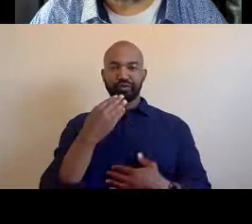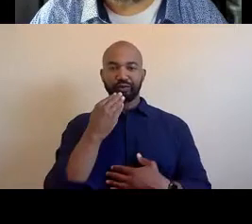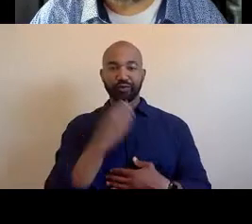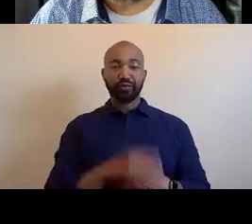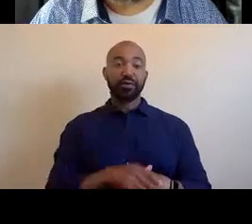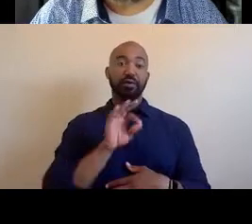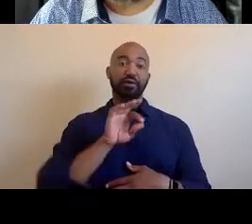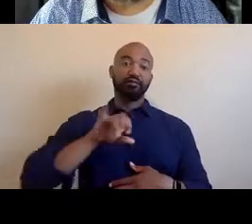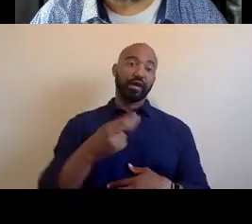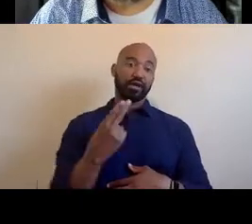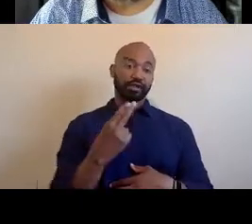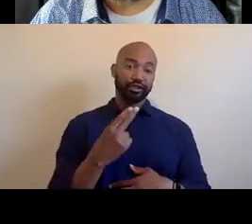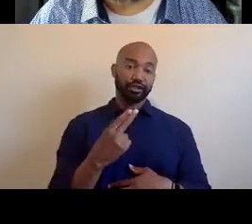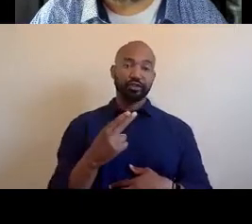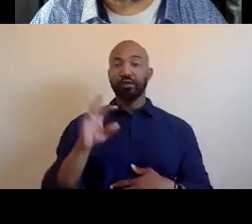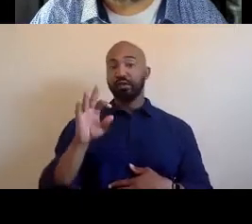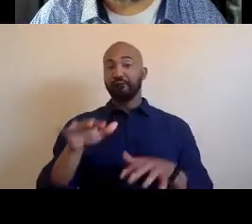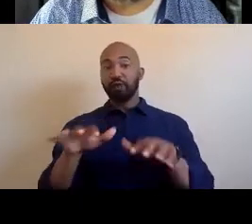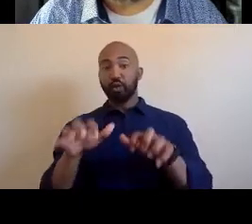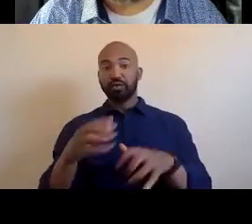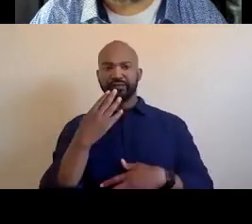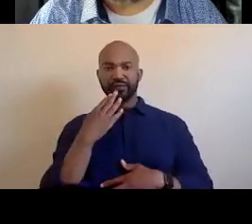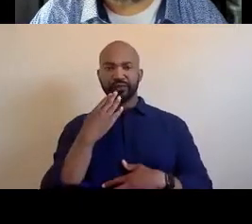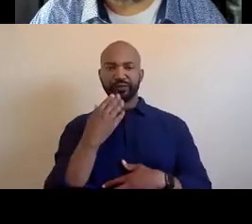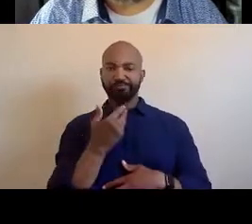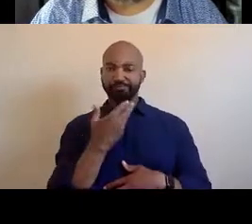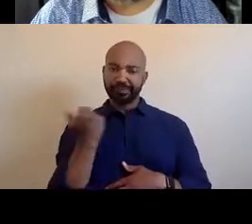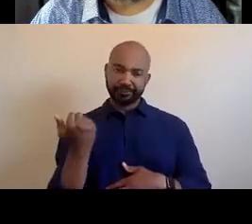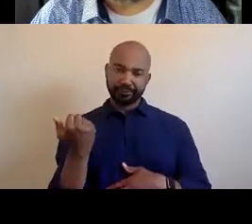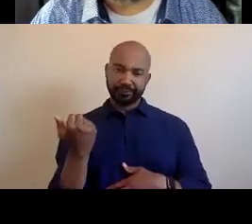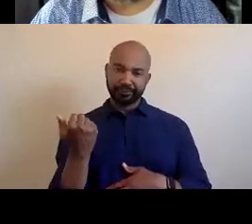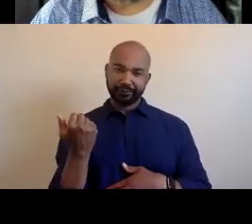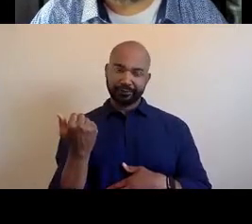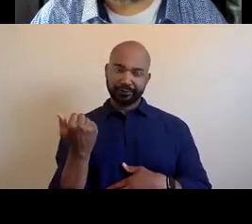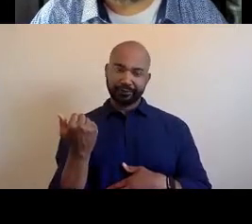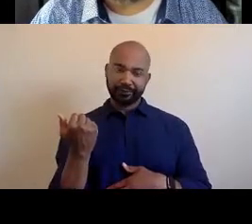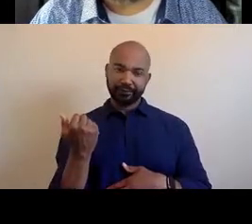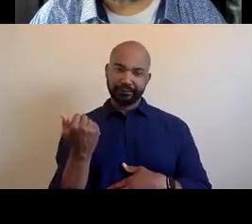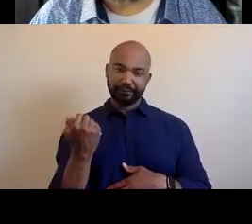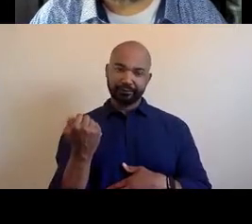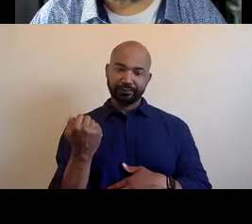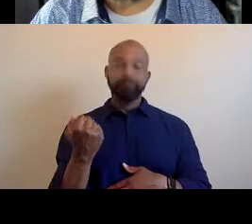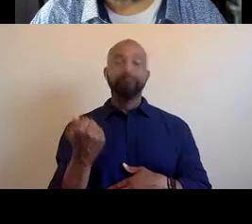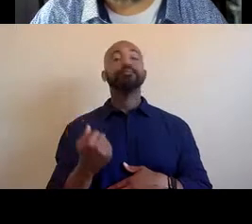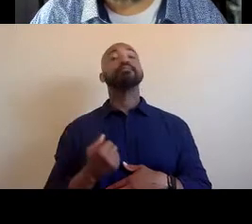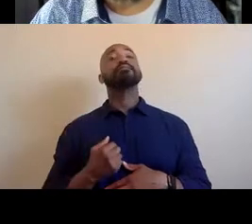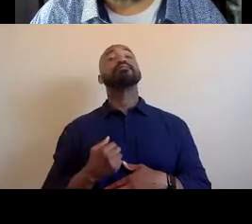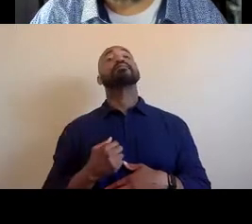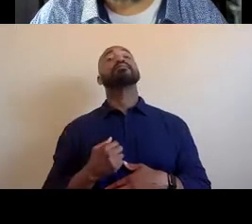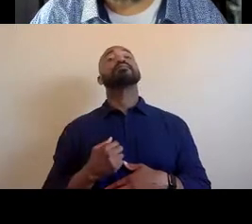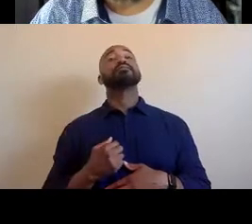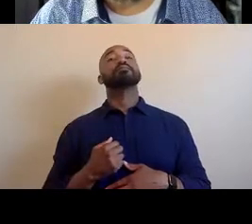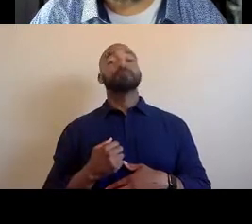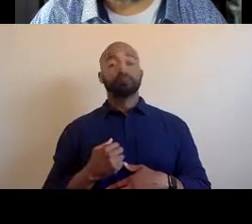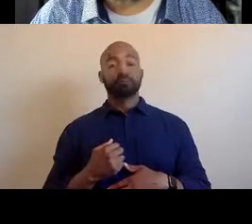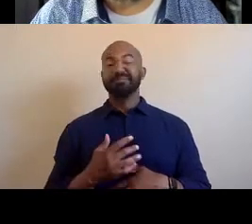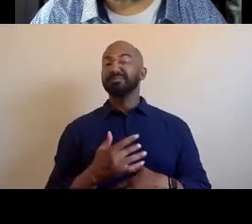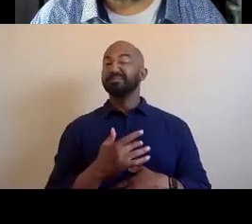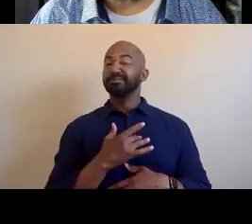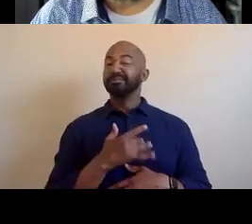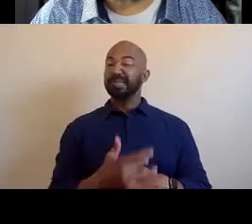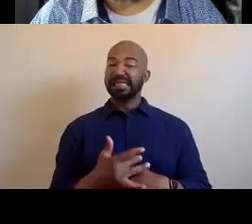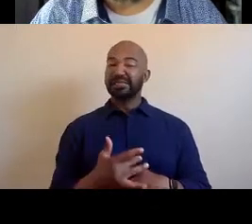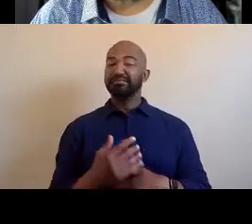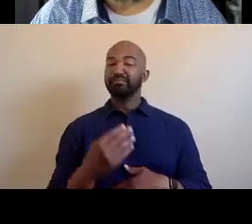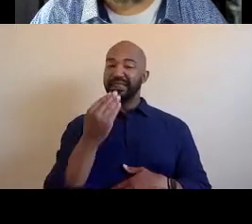the most ideal to consider. And I would say that in general, we do pretty well on fruit.